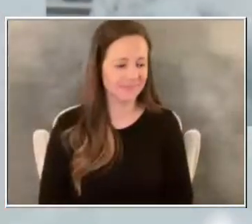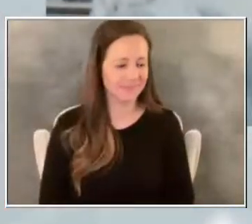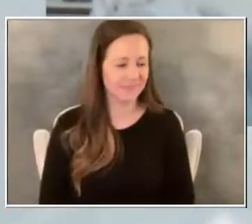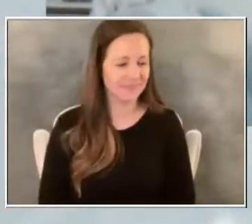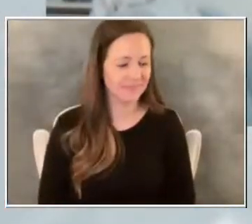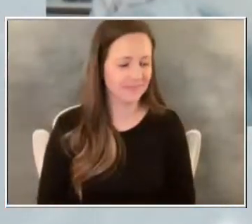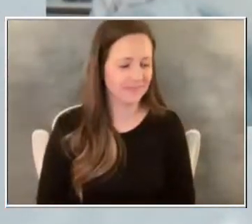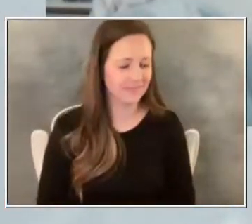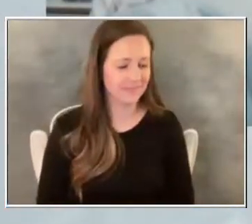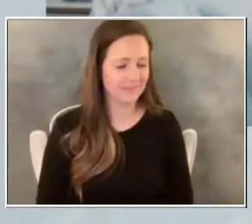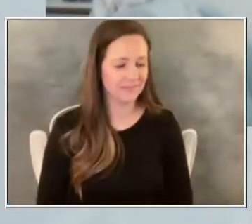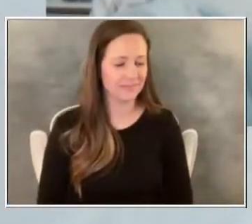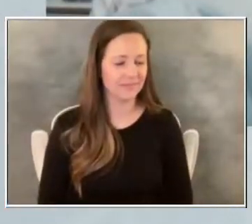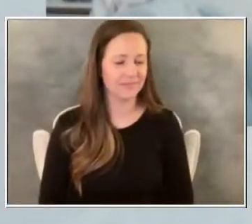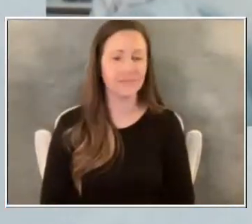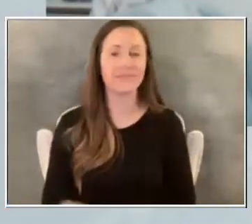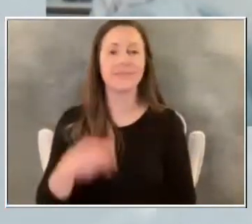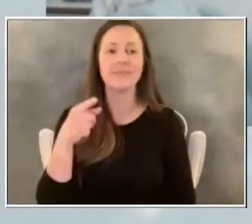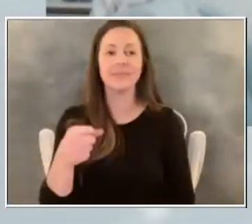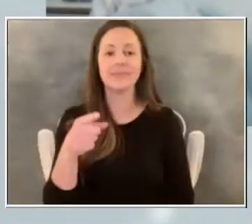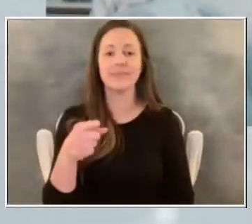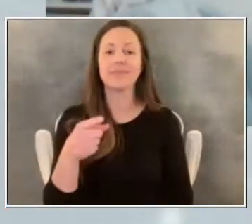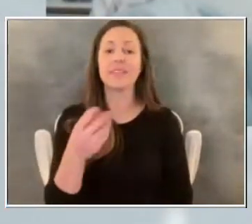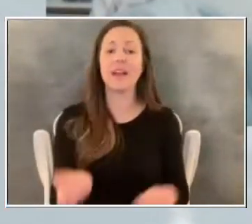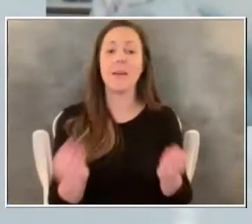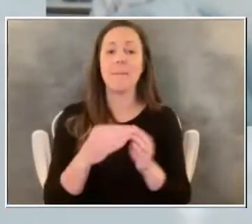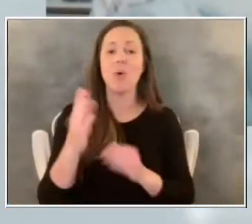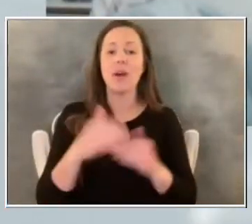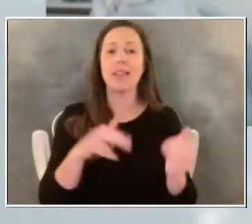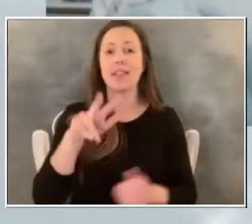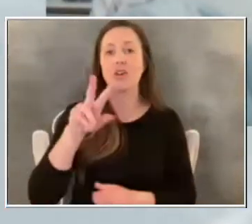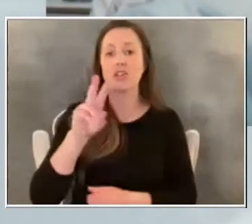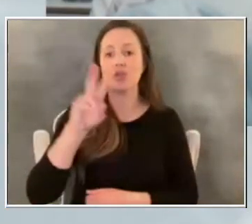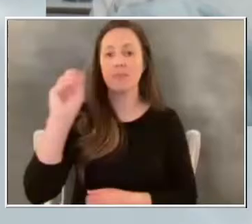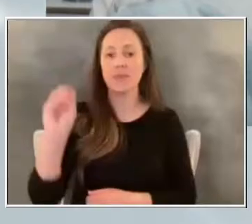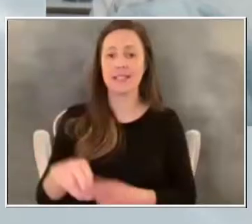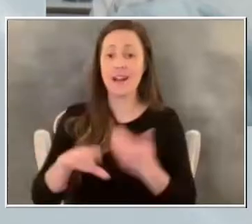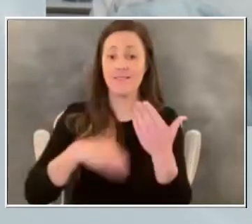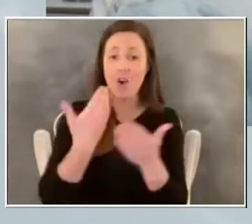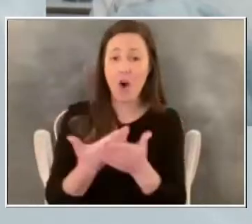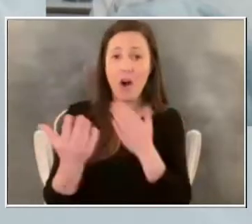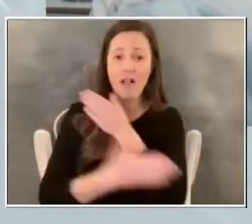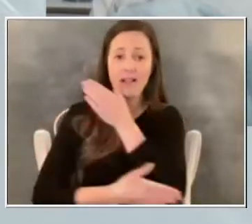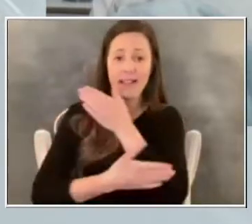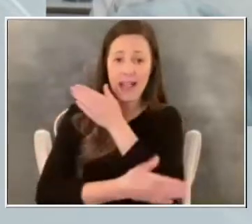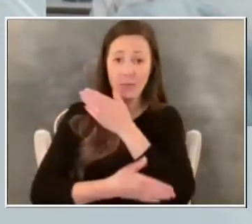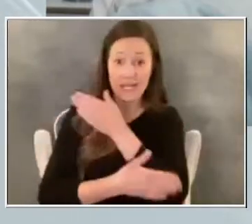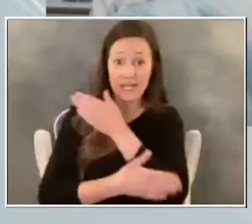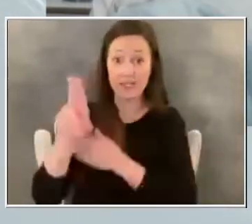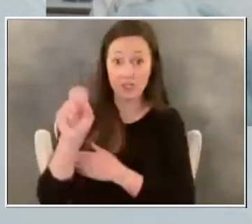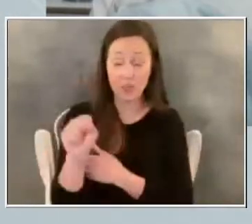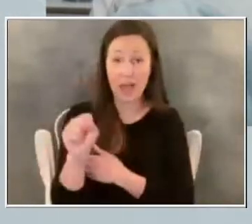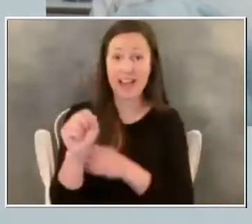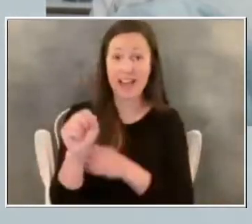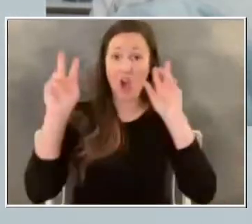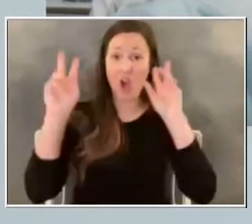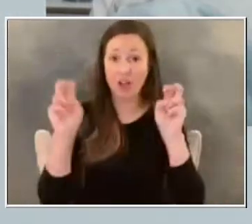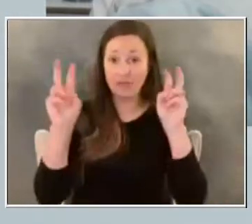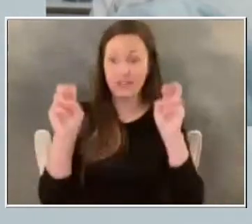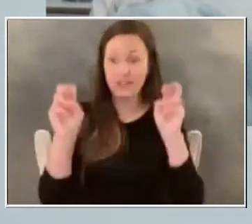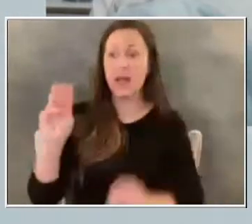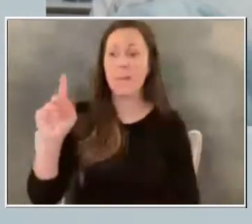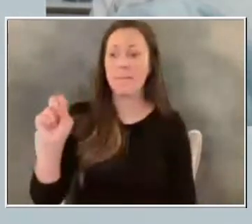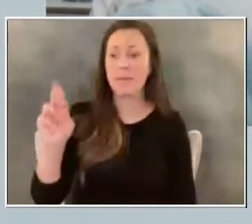that more than 32% of all the counties in the United States are considered maternity deserts, which means they have